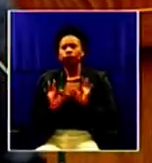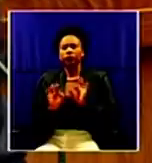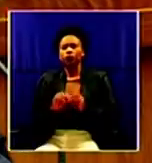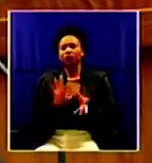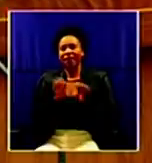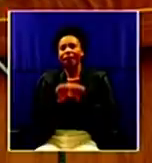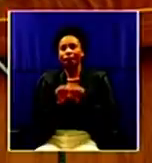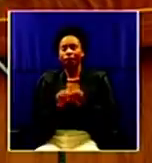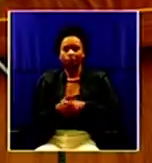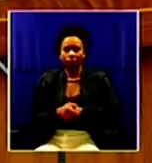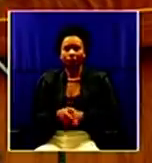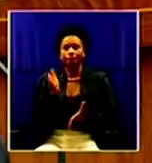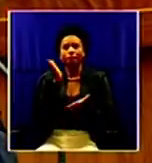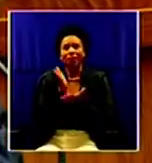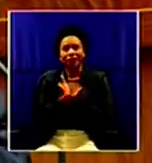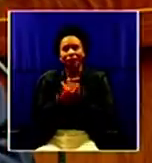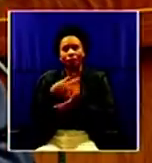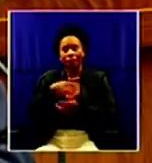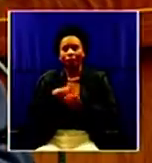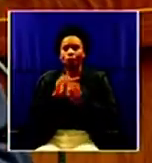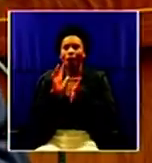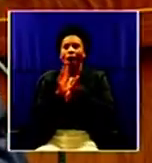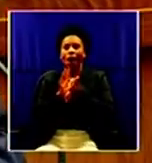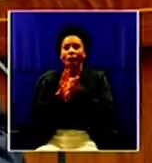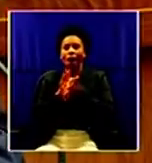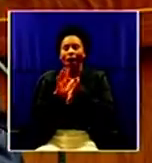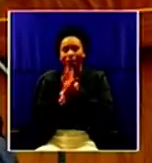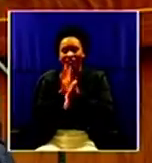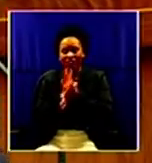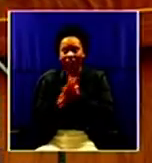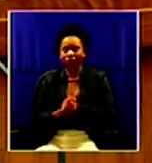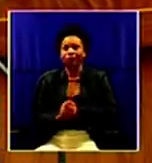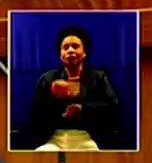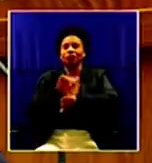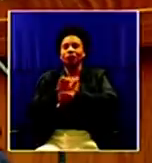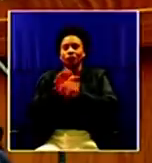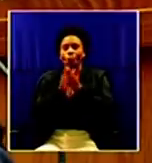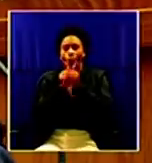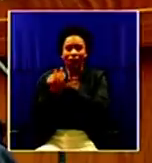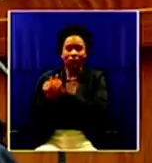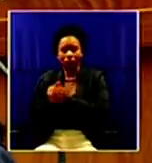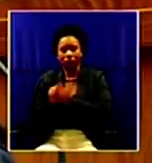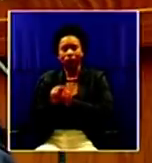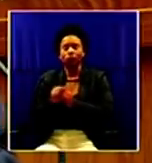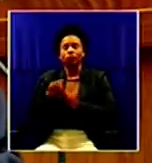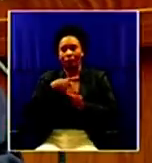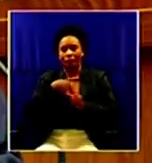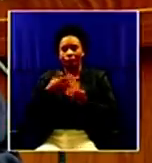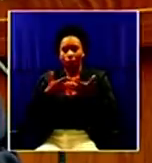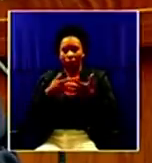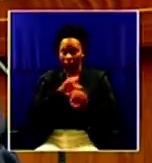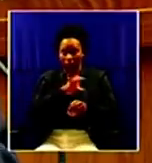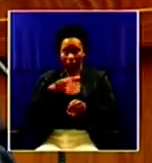particularly want to appreciate my colleagues in Cabinet and the wisdom of the Minister's Committee on the